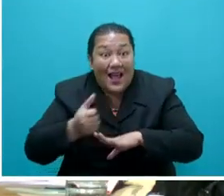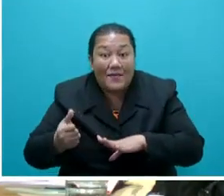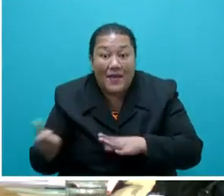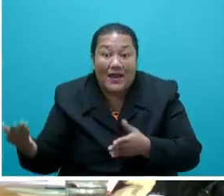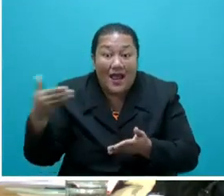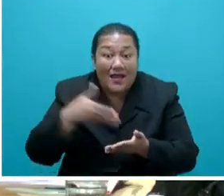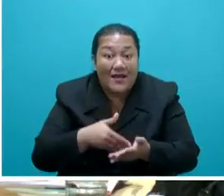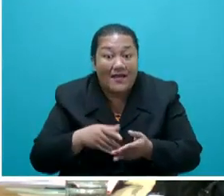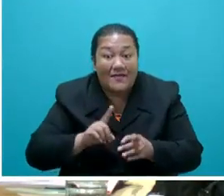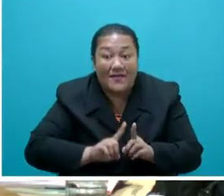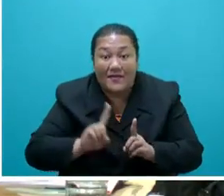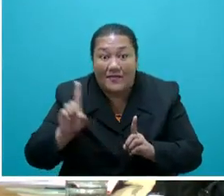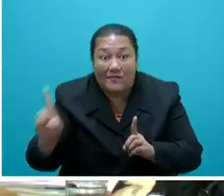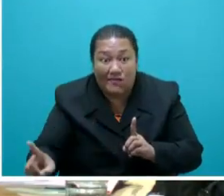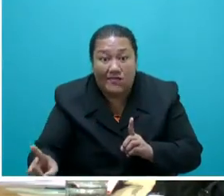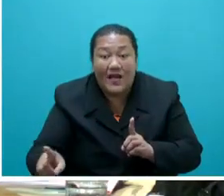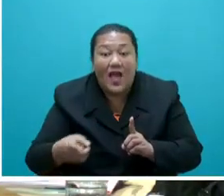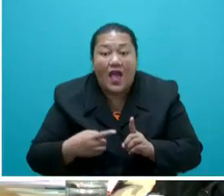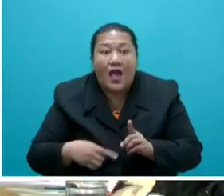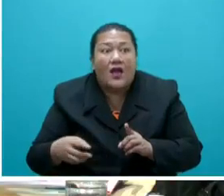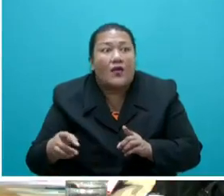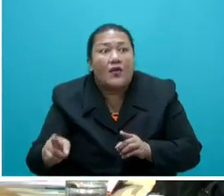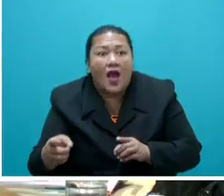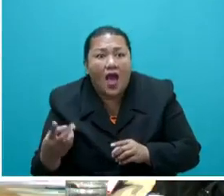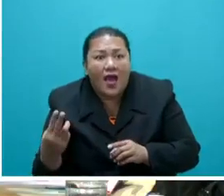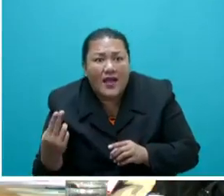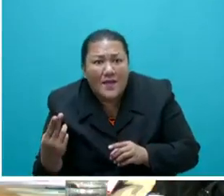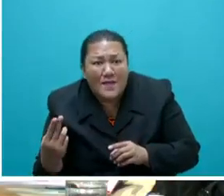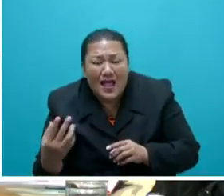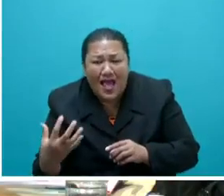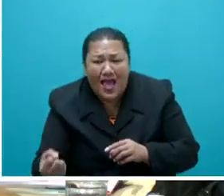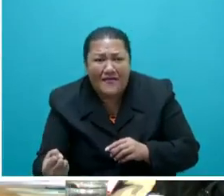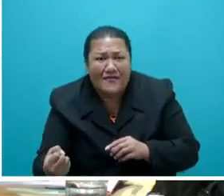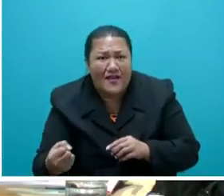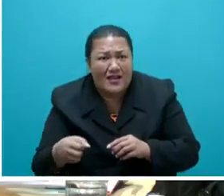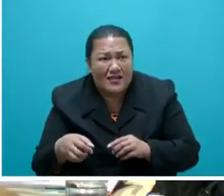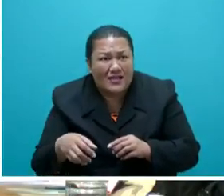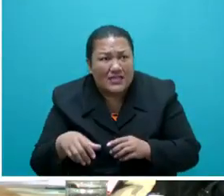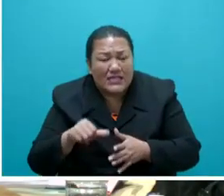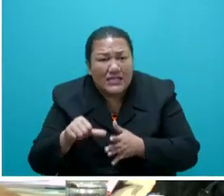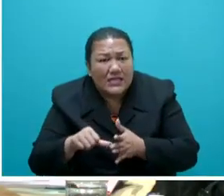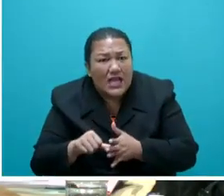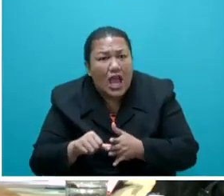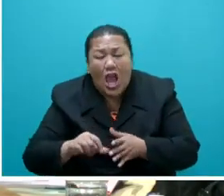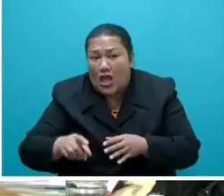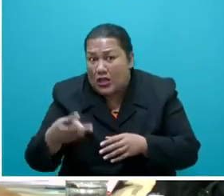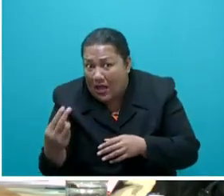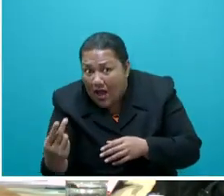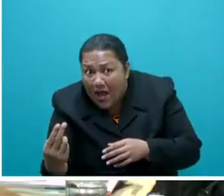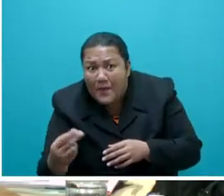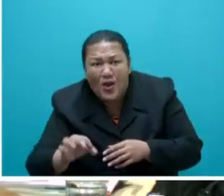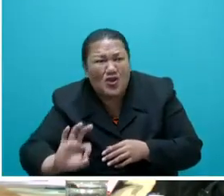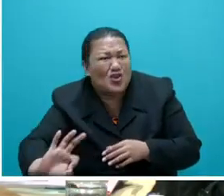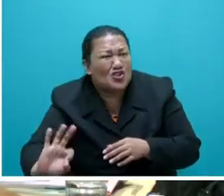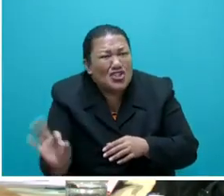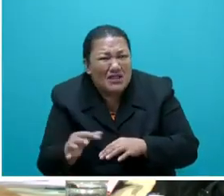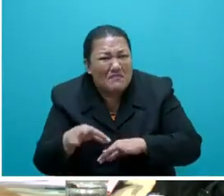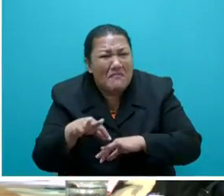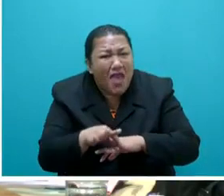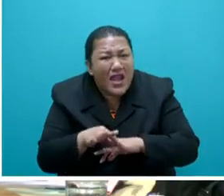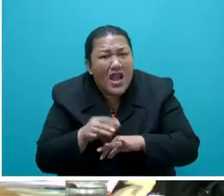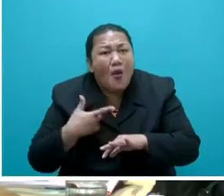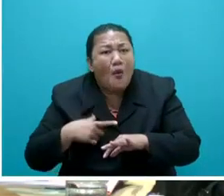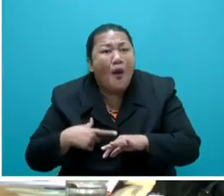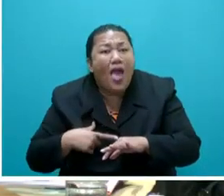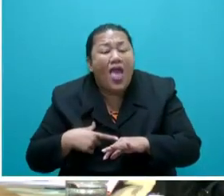eldest child is 42 years old, and they've been living together all these years without getting married because of inaccessibility